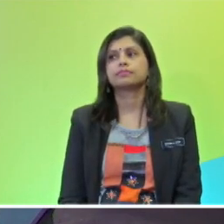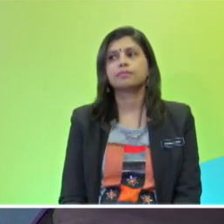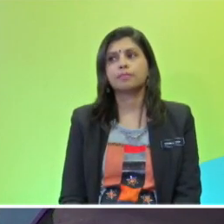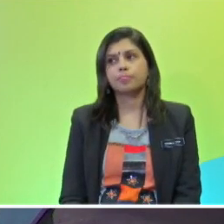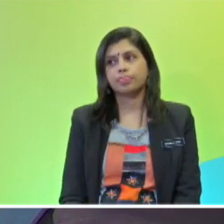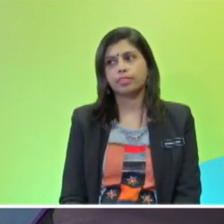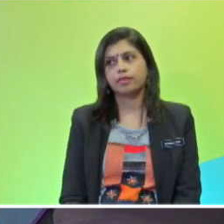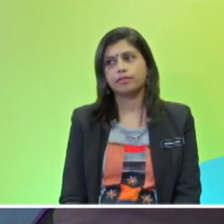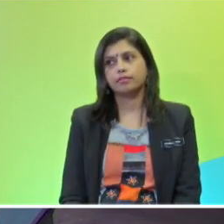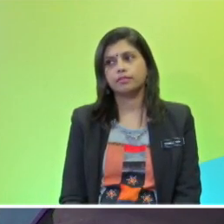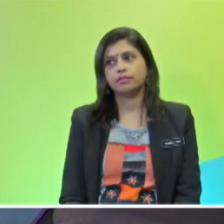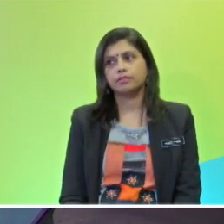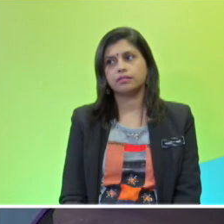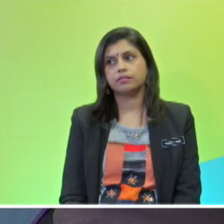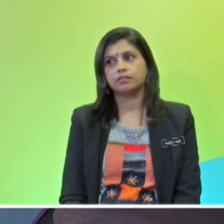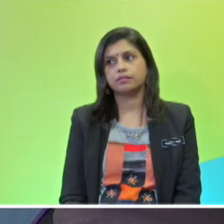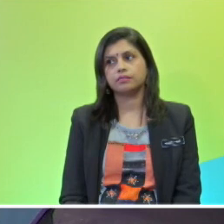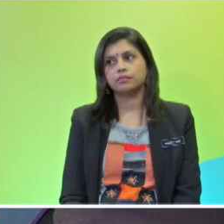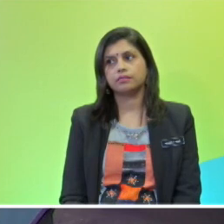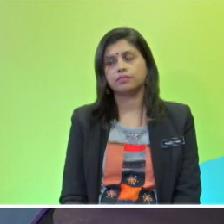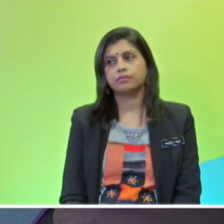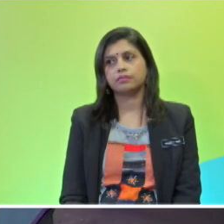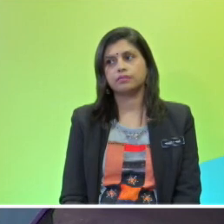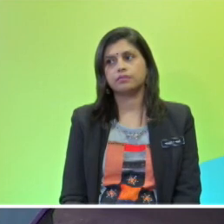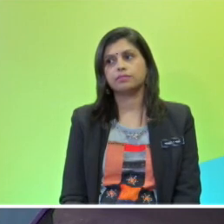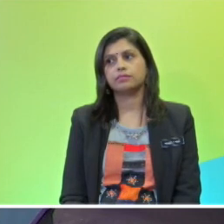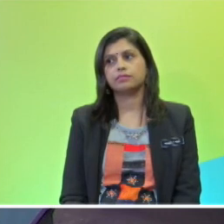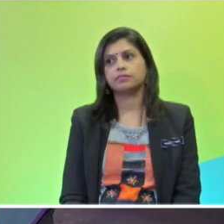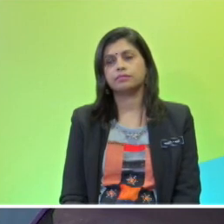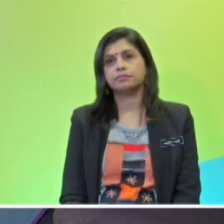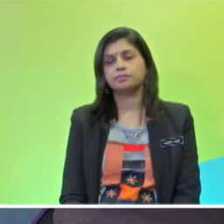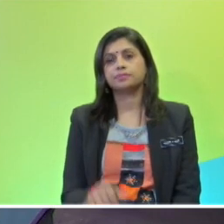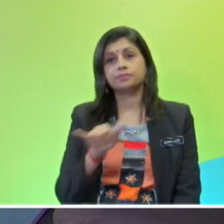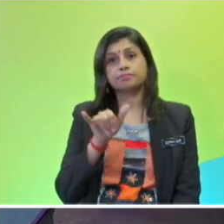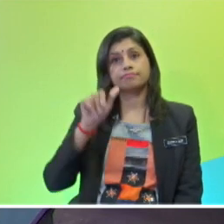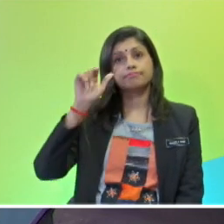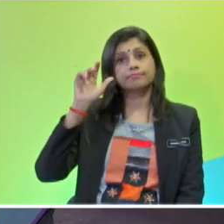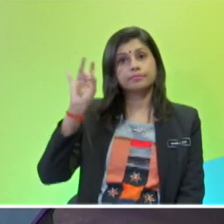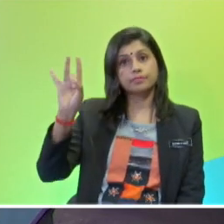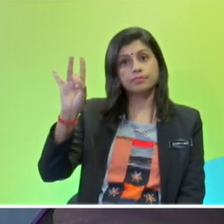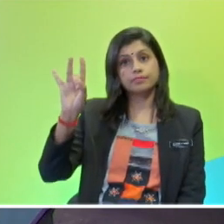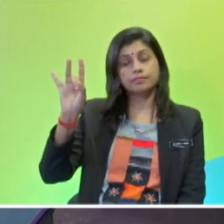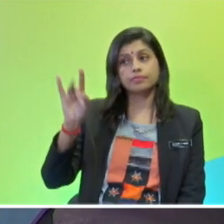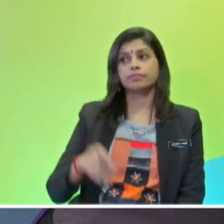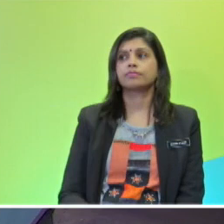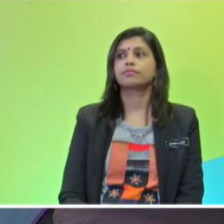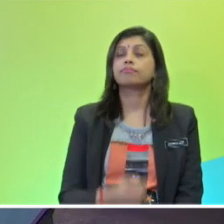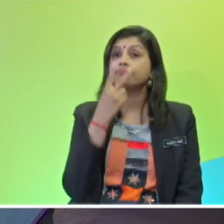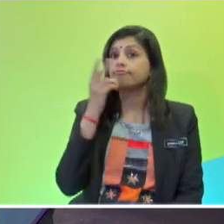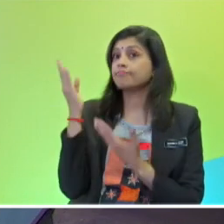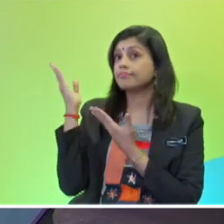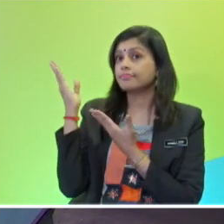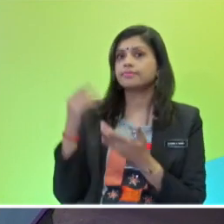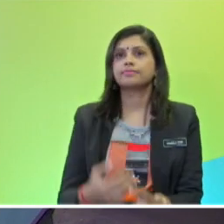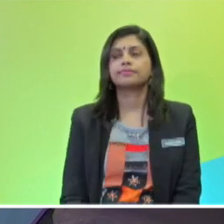2, and we'll fold Another, yes. one. So you get equal parts. of Okay. 8, right? So